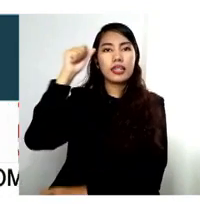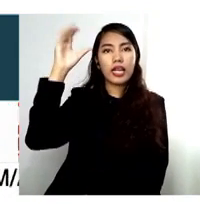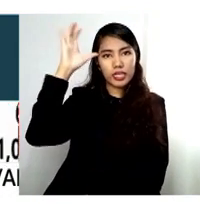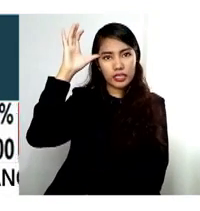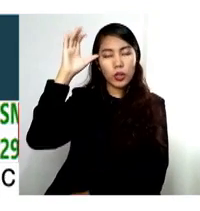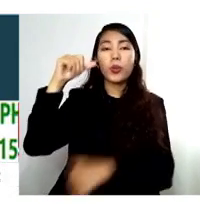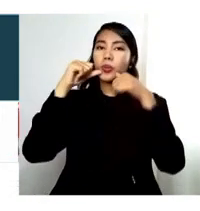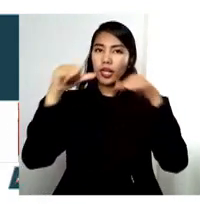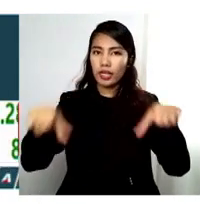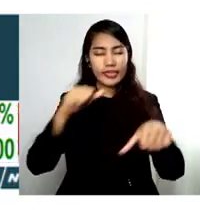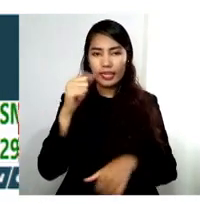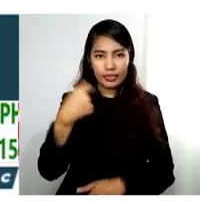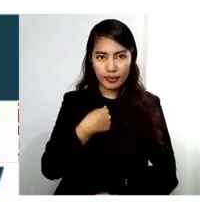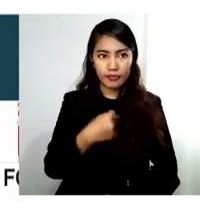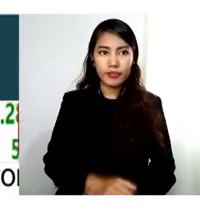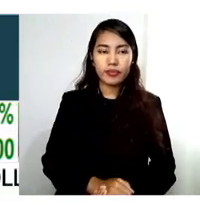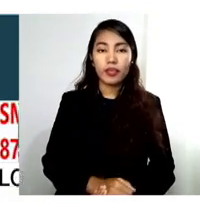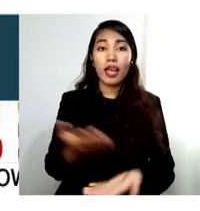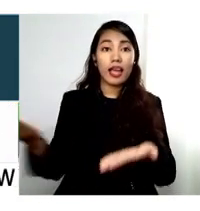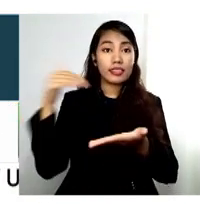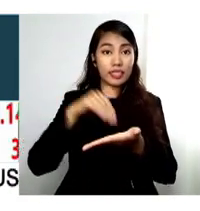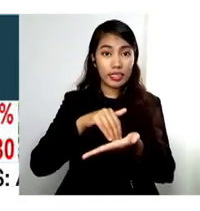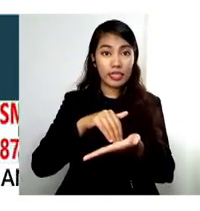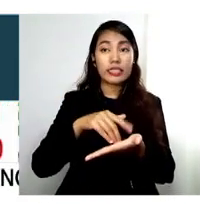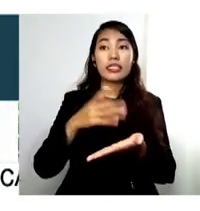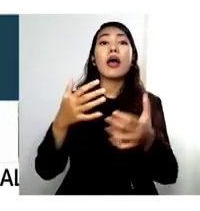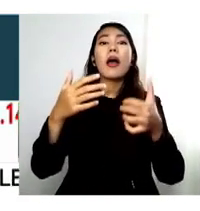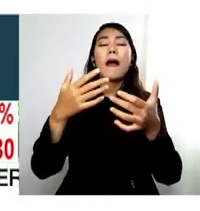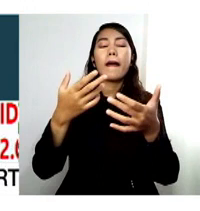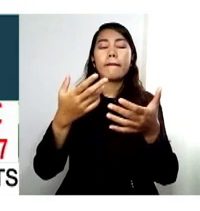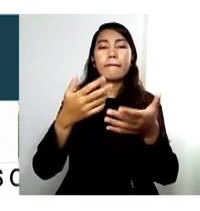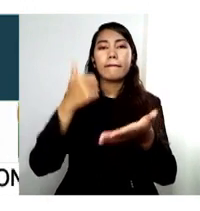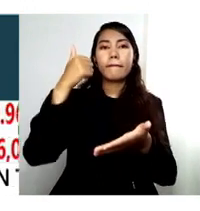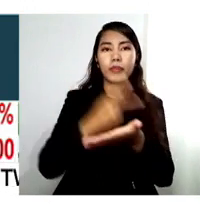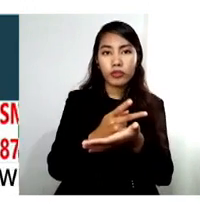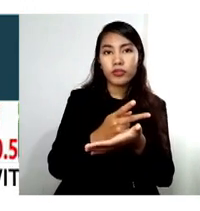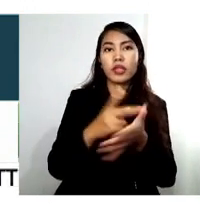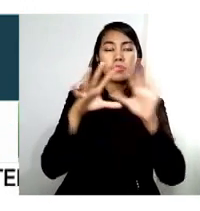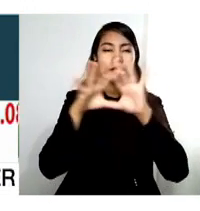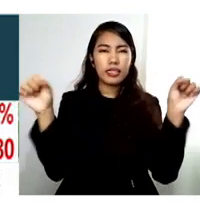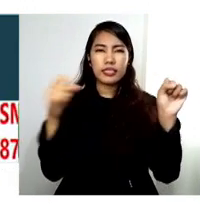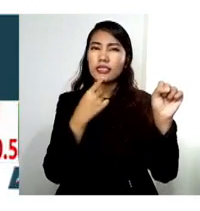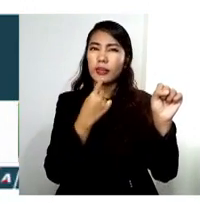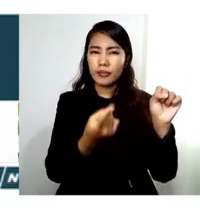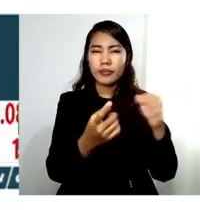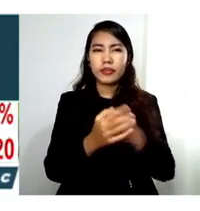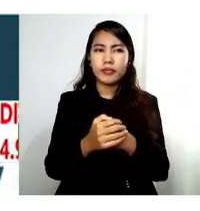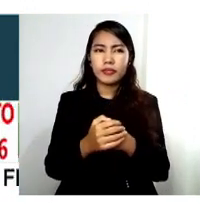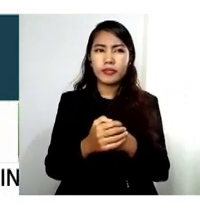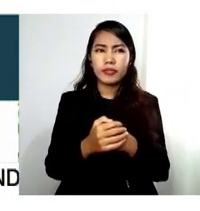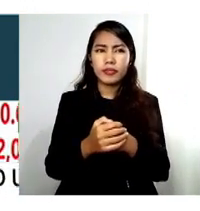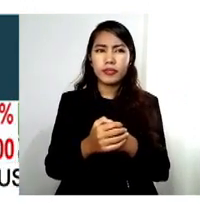upon. But I can only repeat, and this was with approval of the president, is what he said when I met with him, and he said